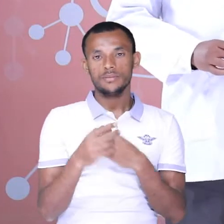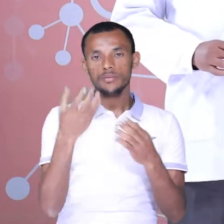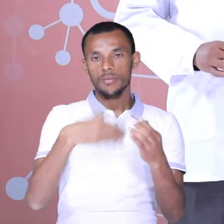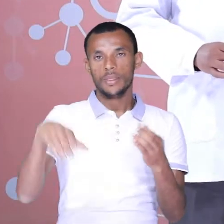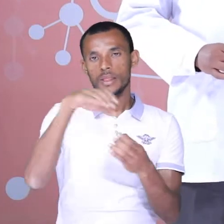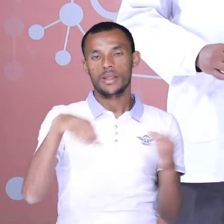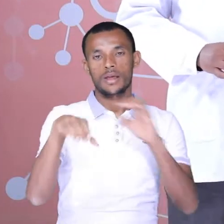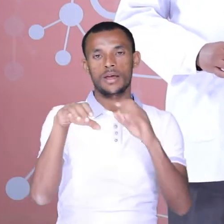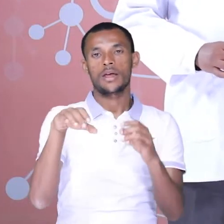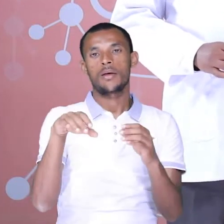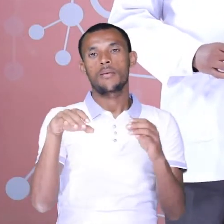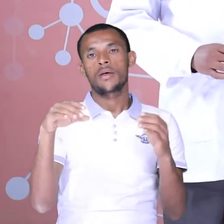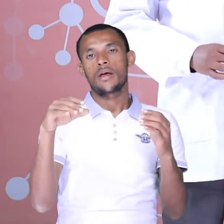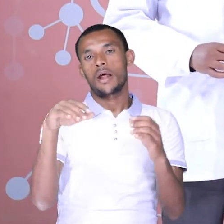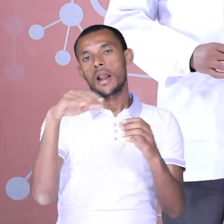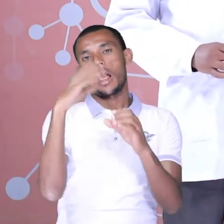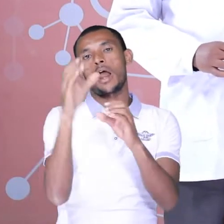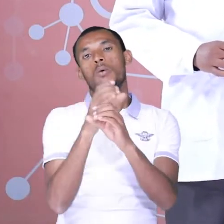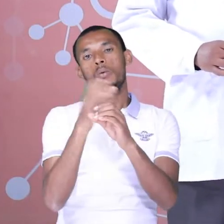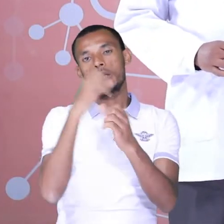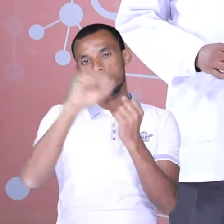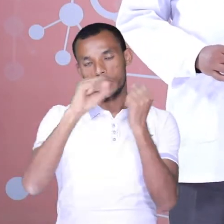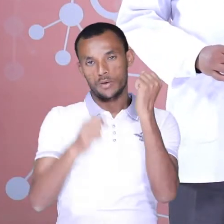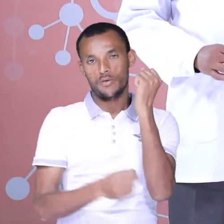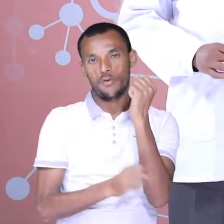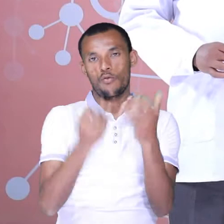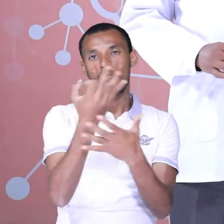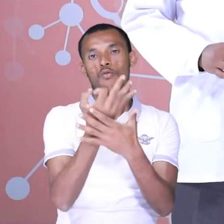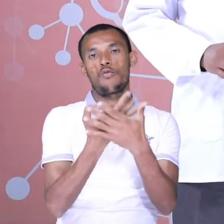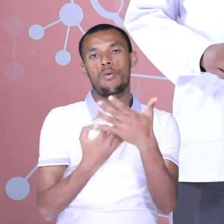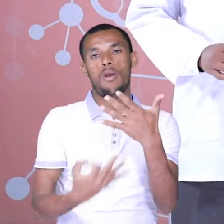chemical calculations based on formulas.